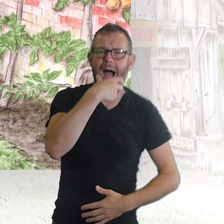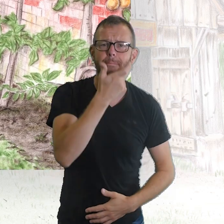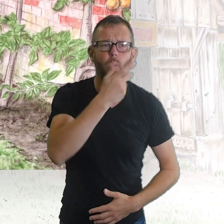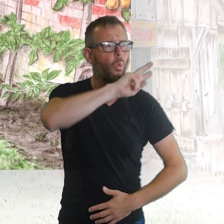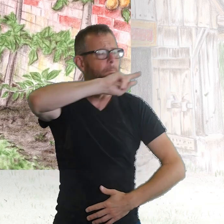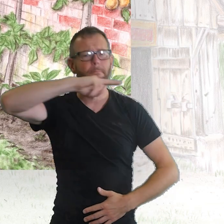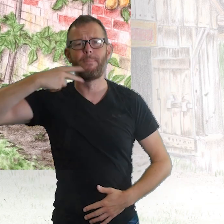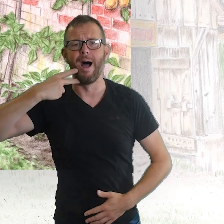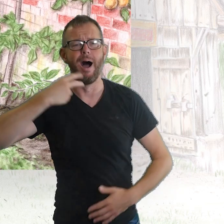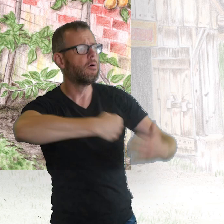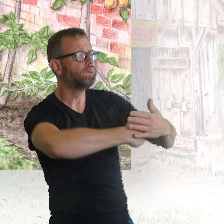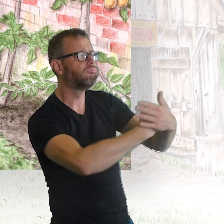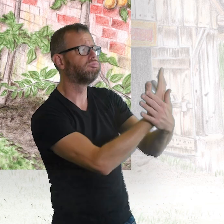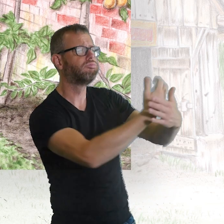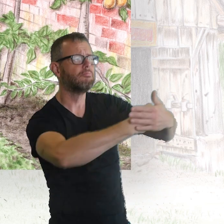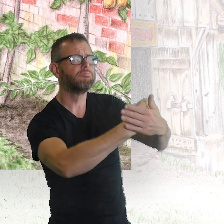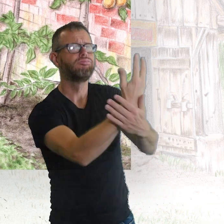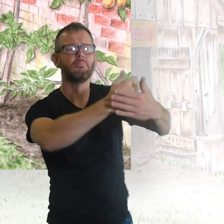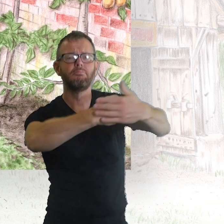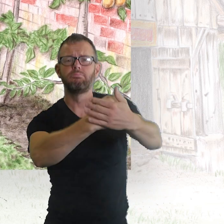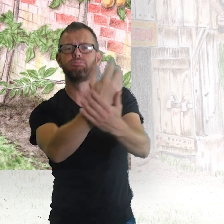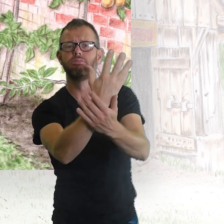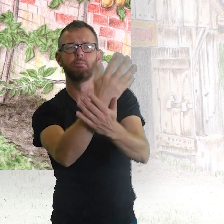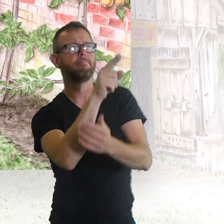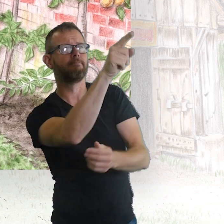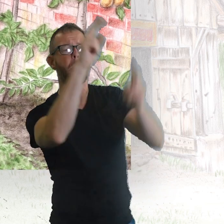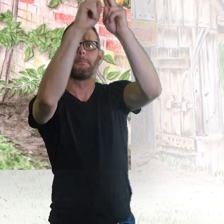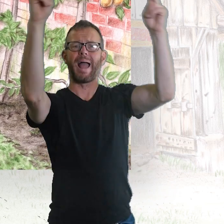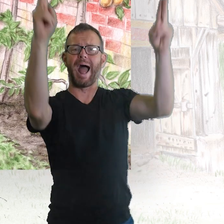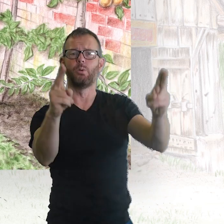Apples and pears were grown for the manor house.